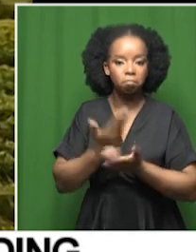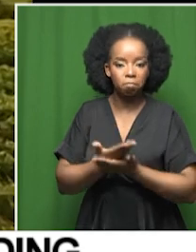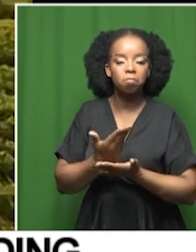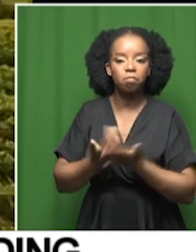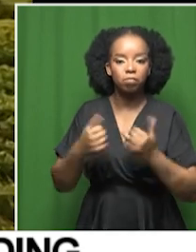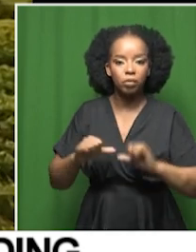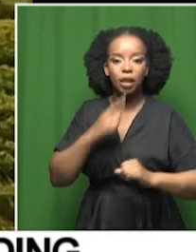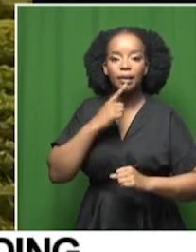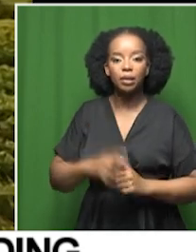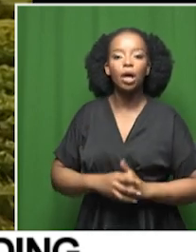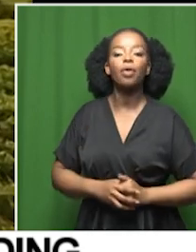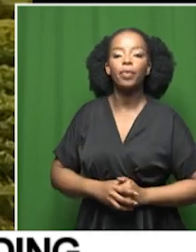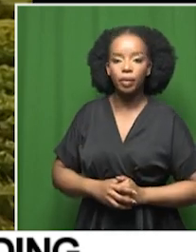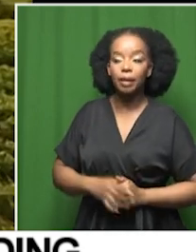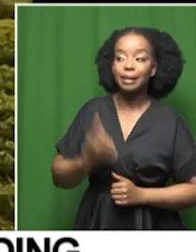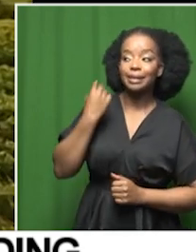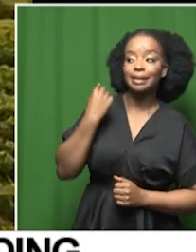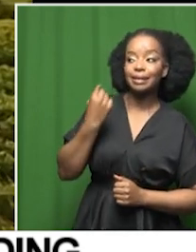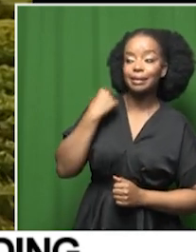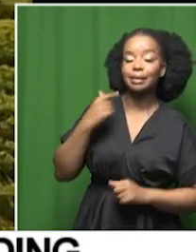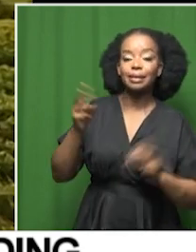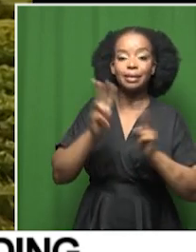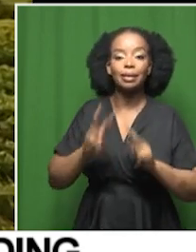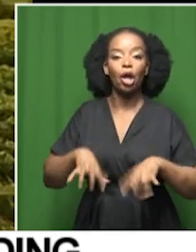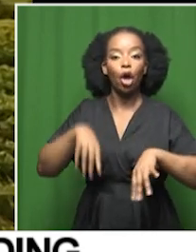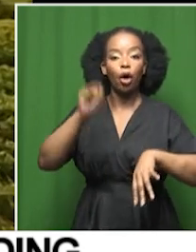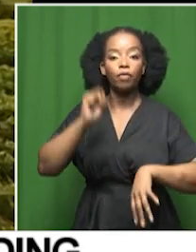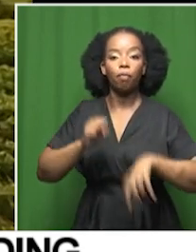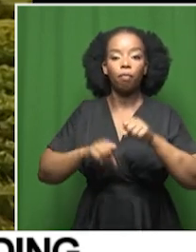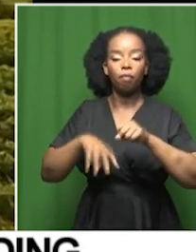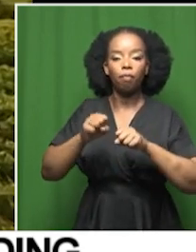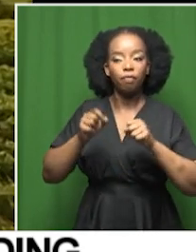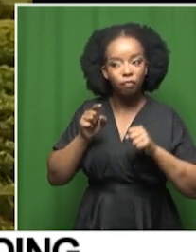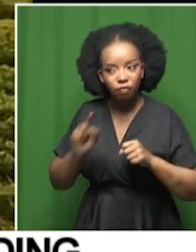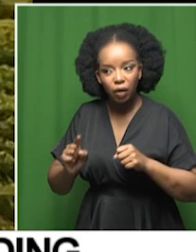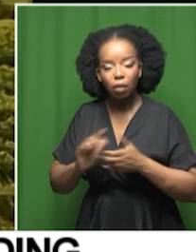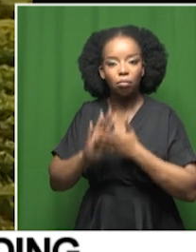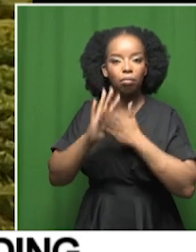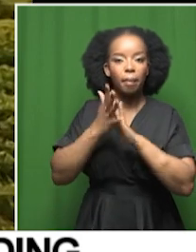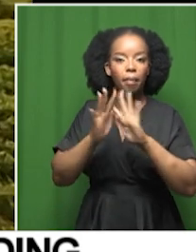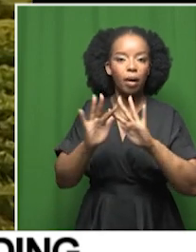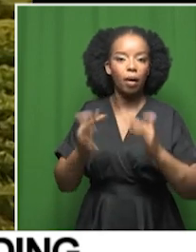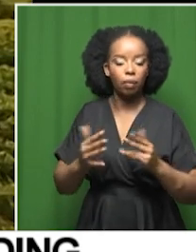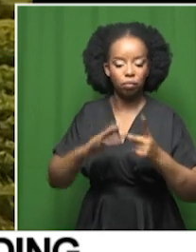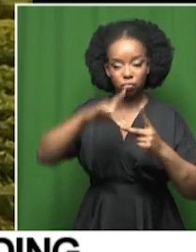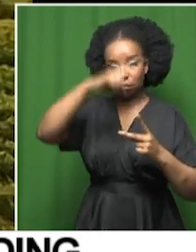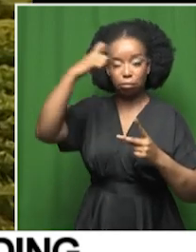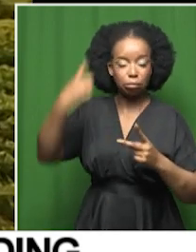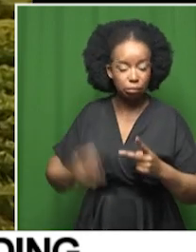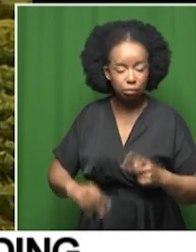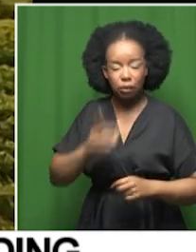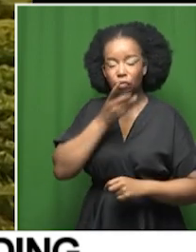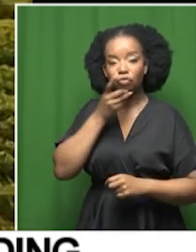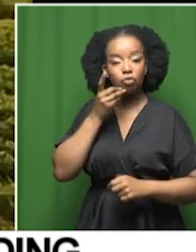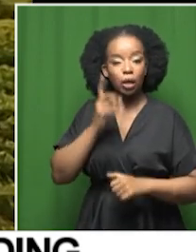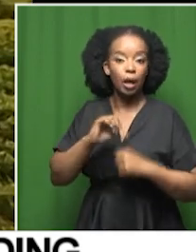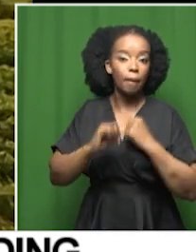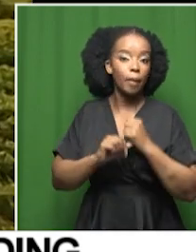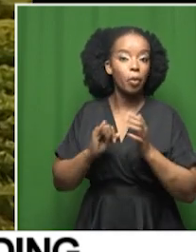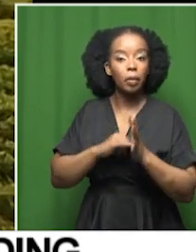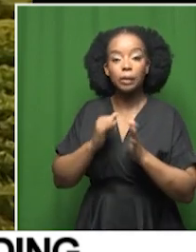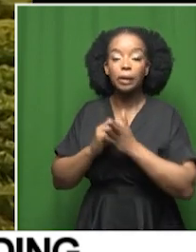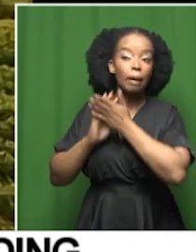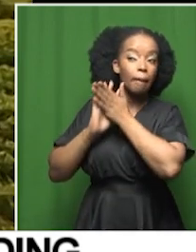whether these blackouts, coupled with the inability to irrigate, coupled with the hot and dry conditions in January, how big the impact really